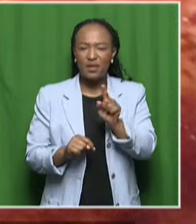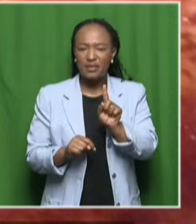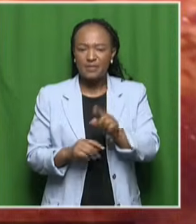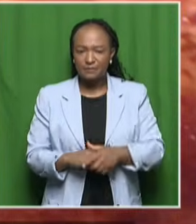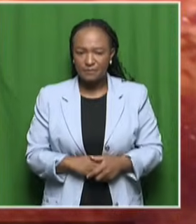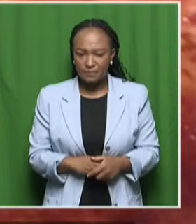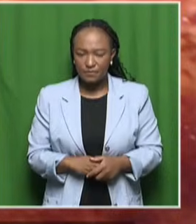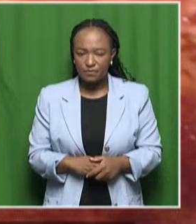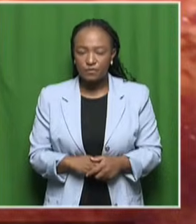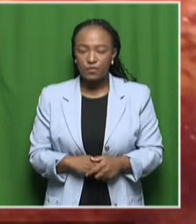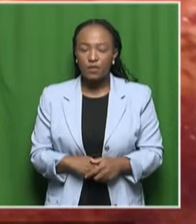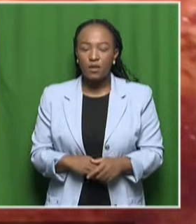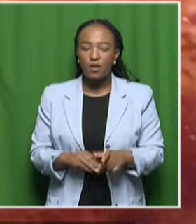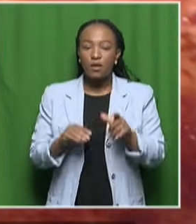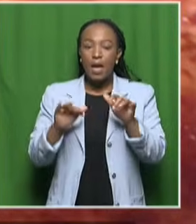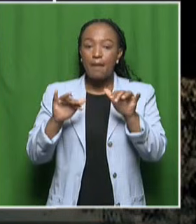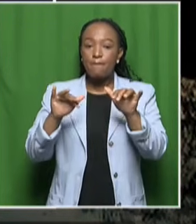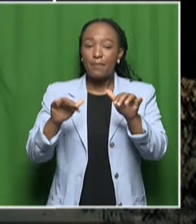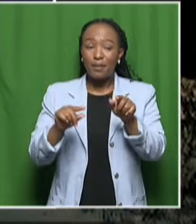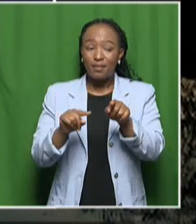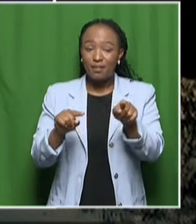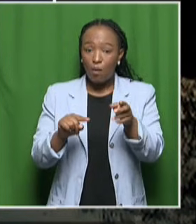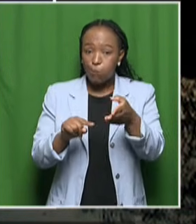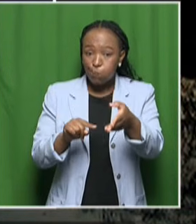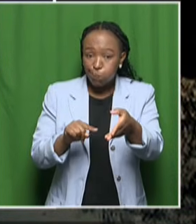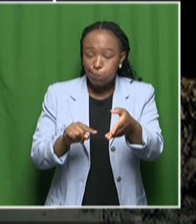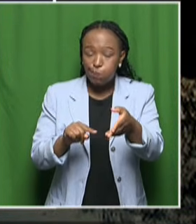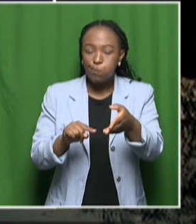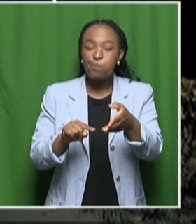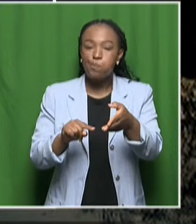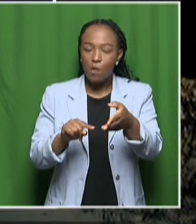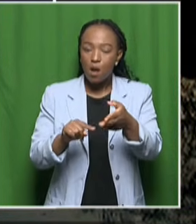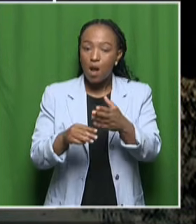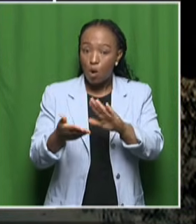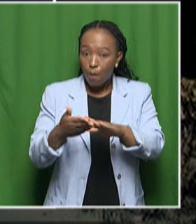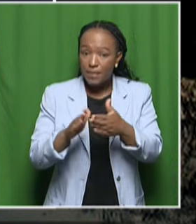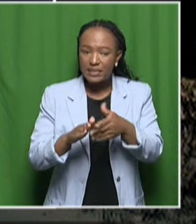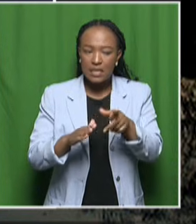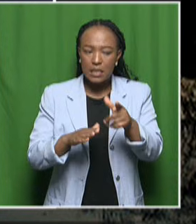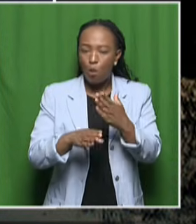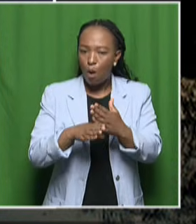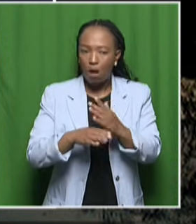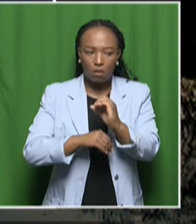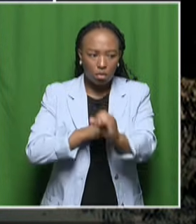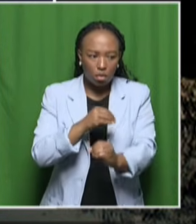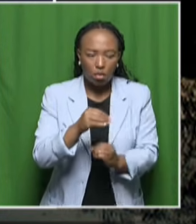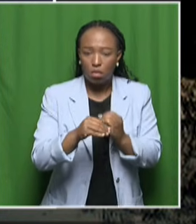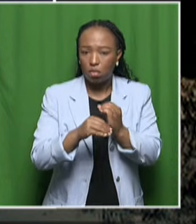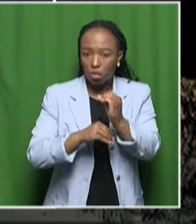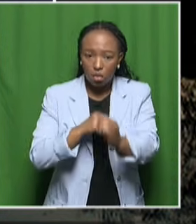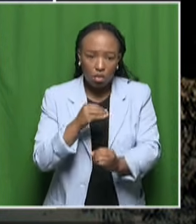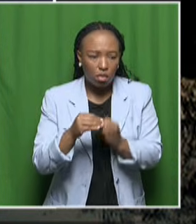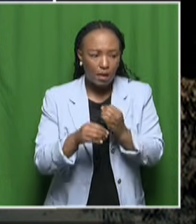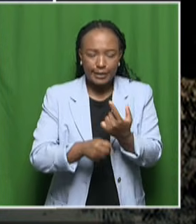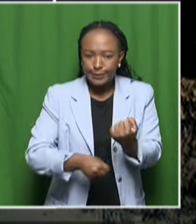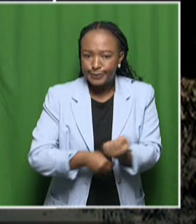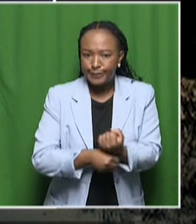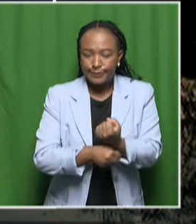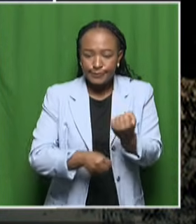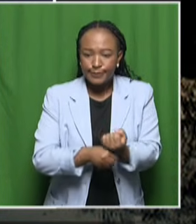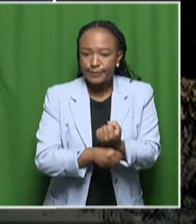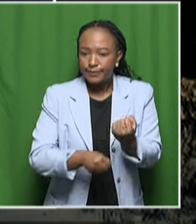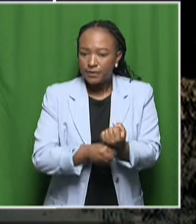on the ground have been working around the clock, Liesl. It's been tiring. I've been speaking to firefighters saying that they've been